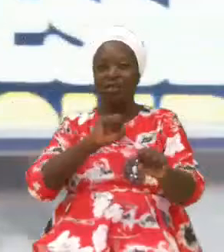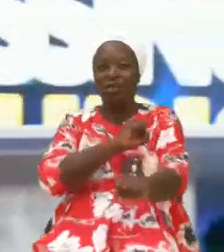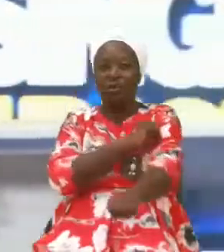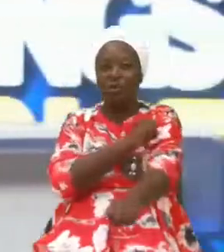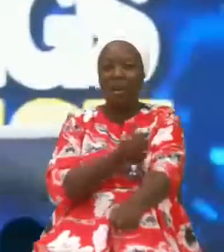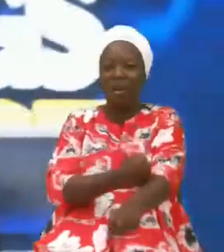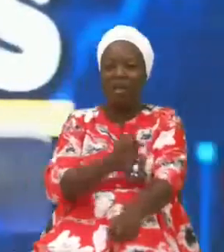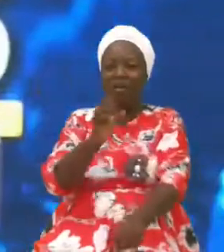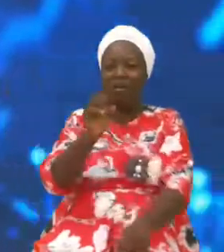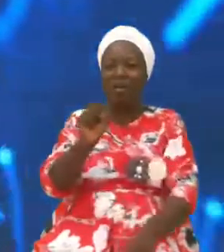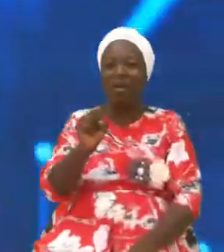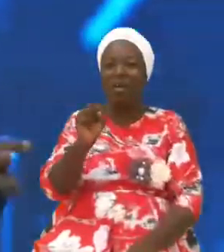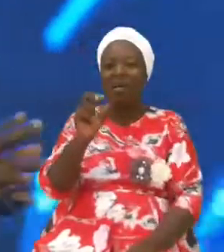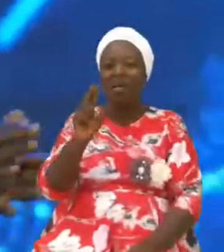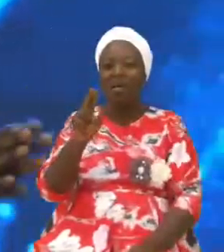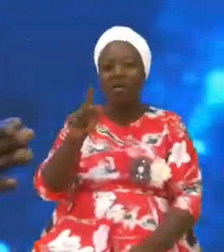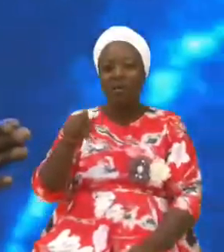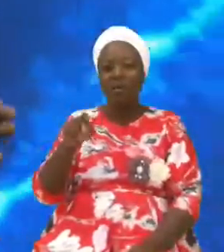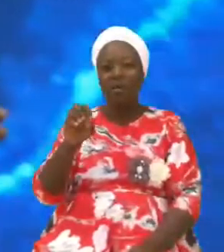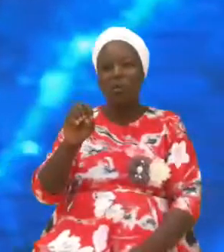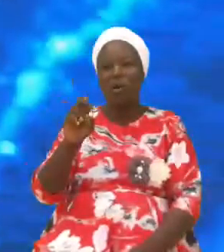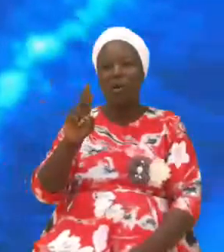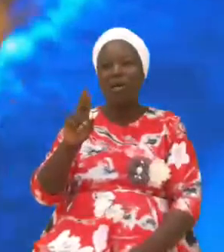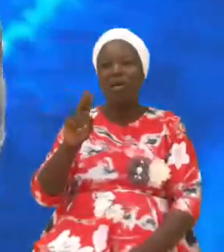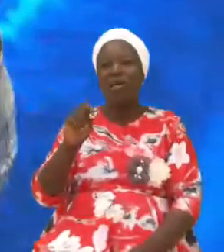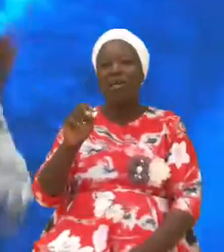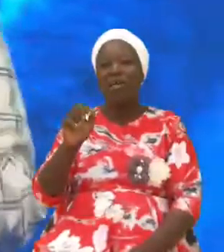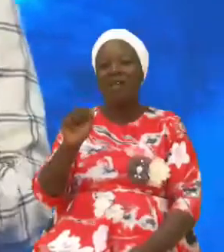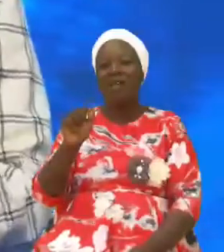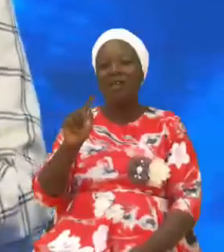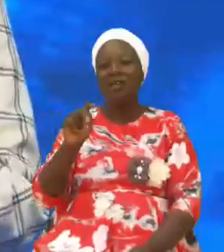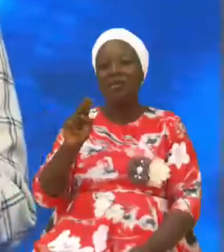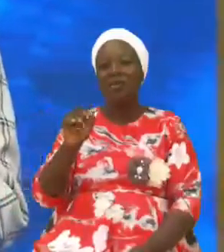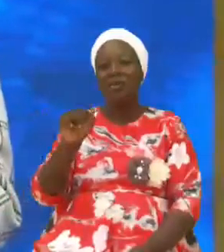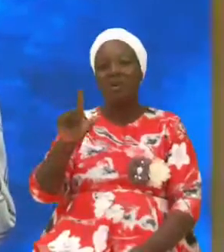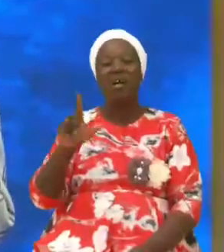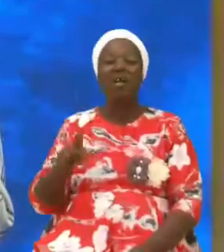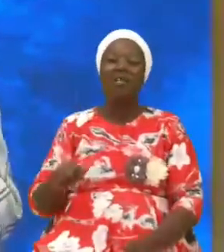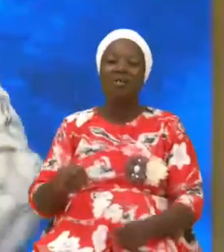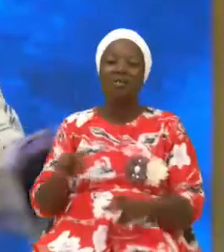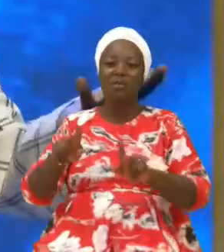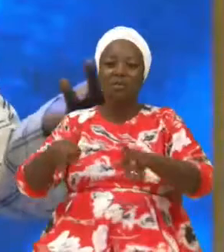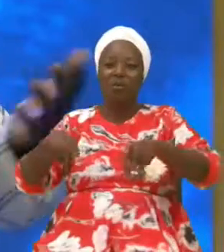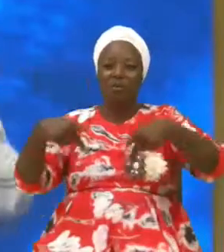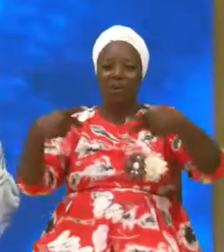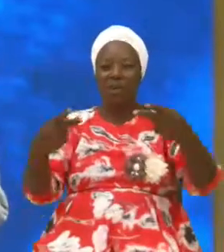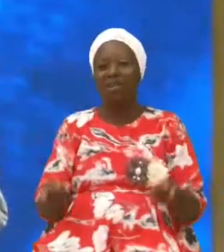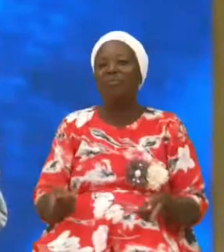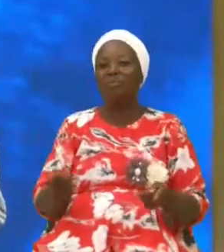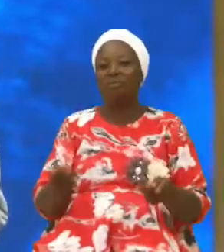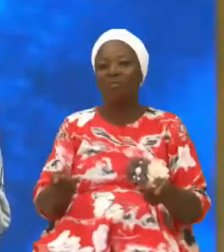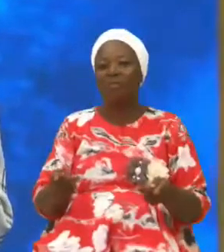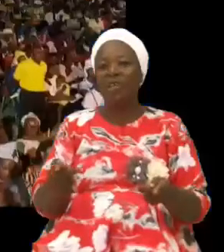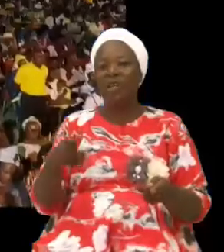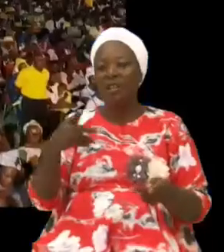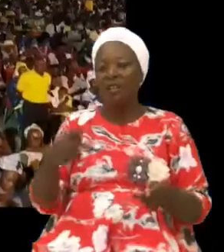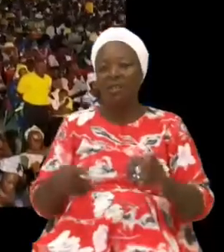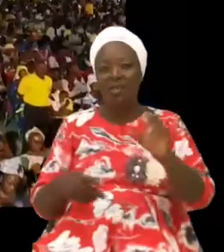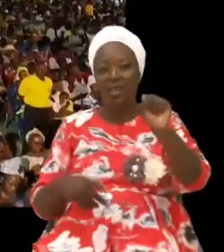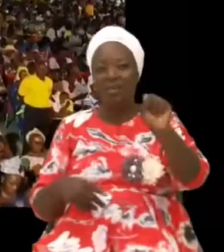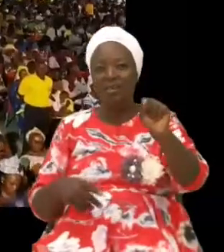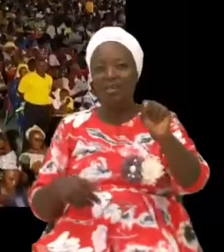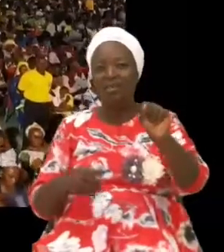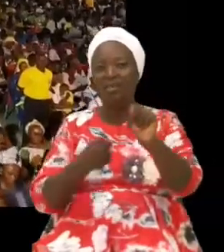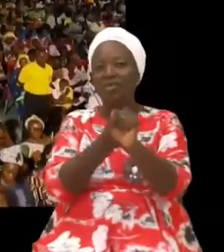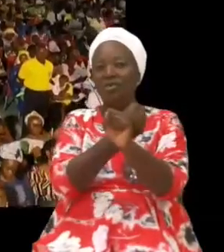S is supernatural supply. supernatural supply.